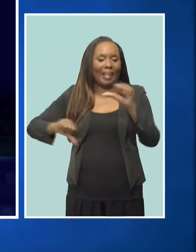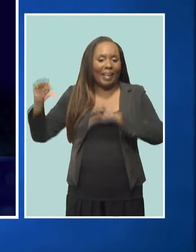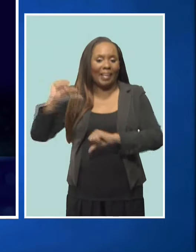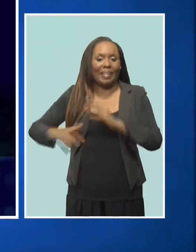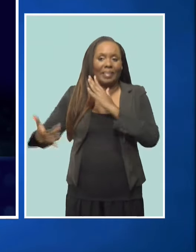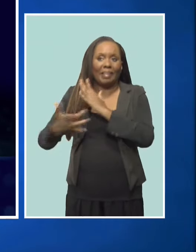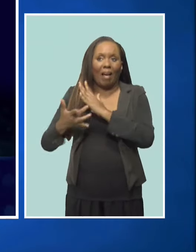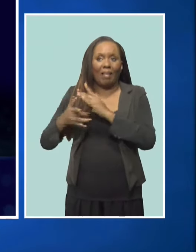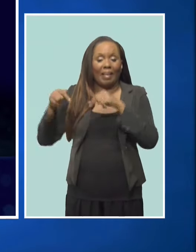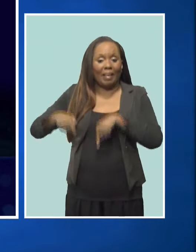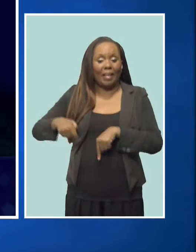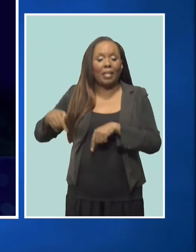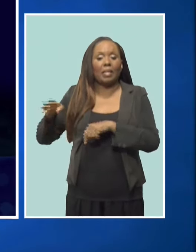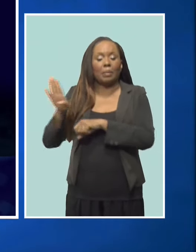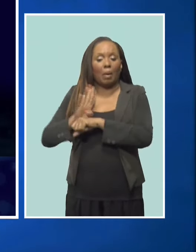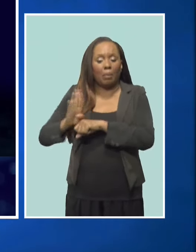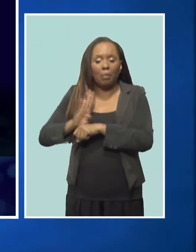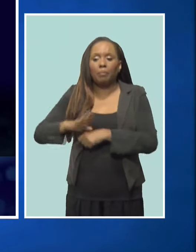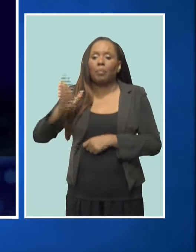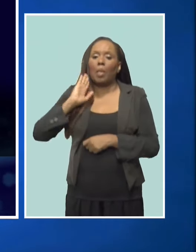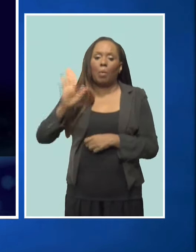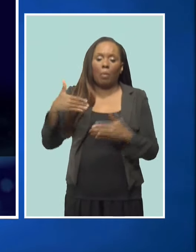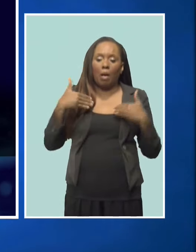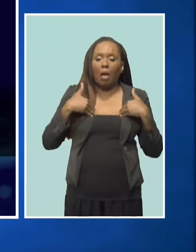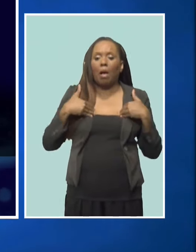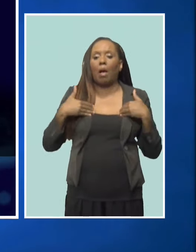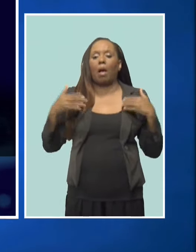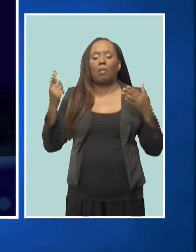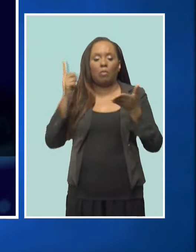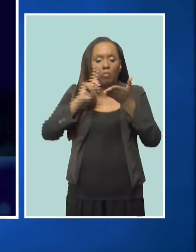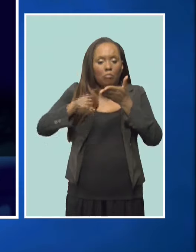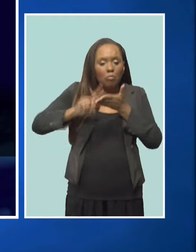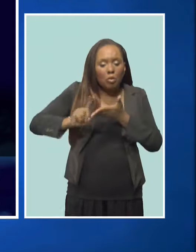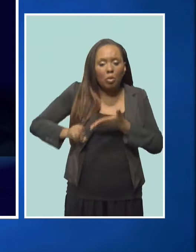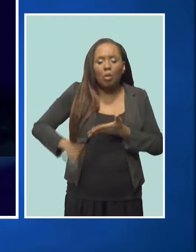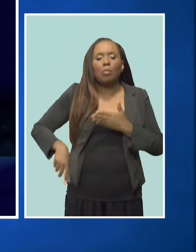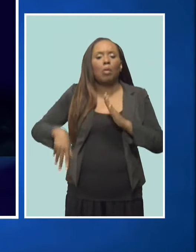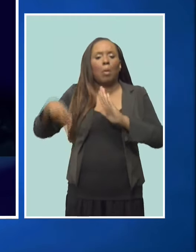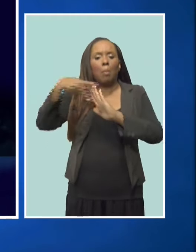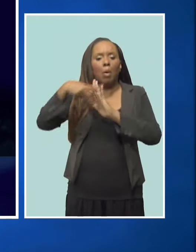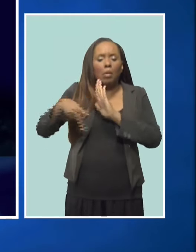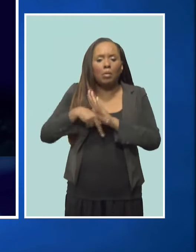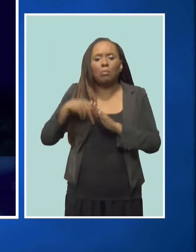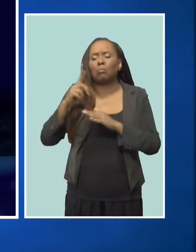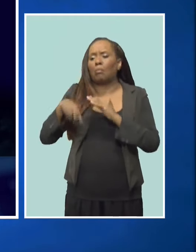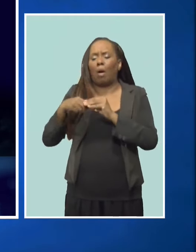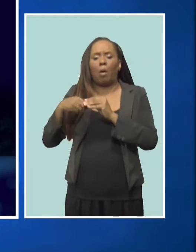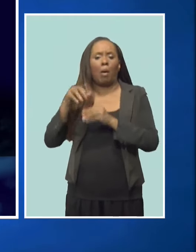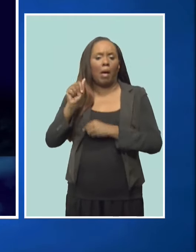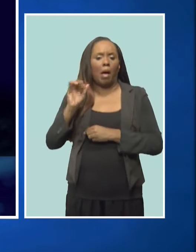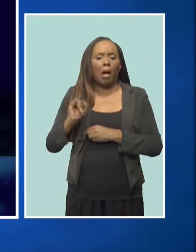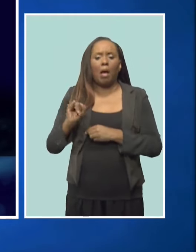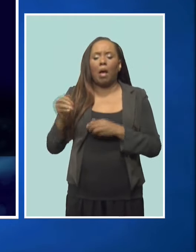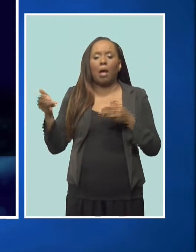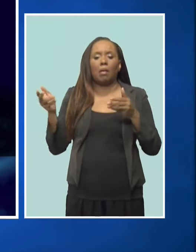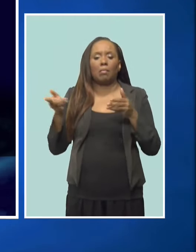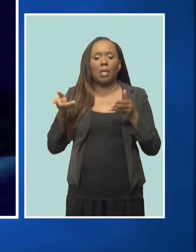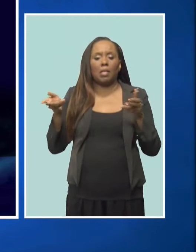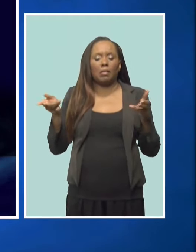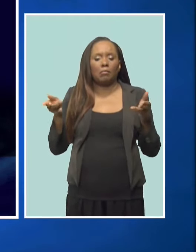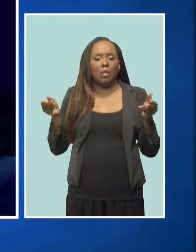Barbados, will marry real-time execution, research and policy in AI by collaborating on the following